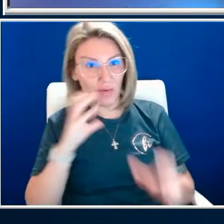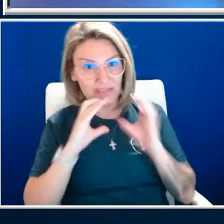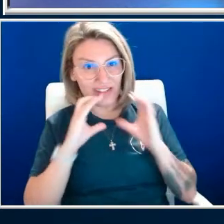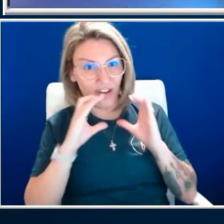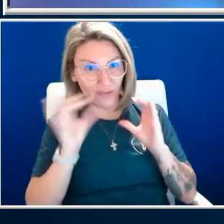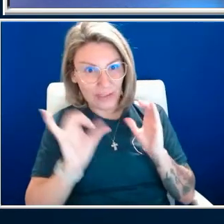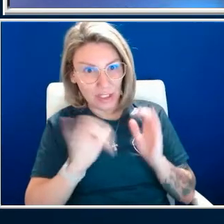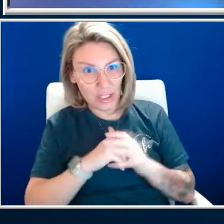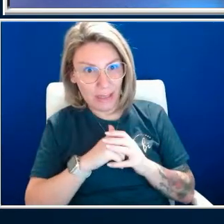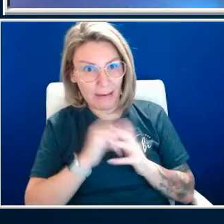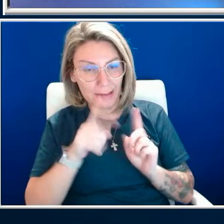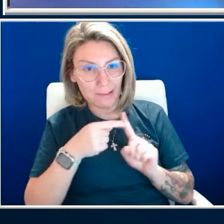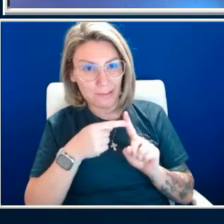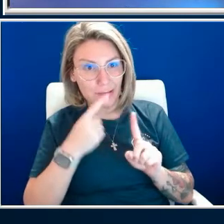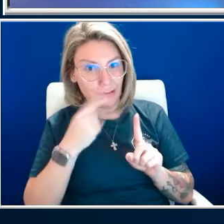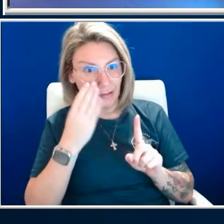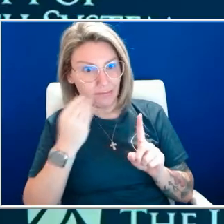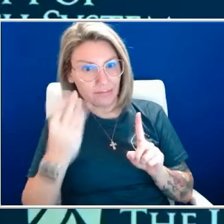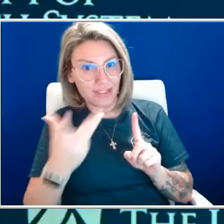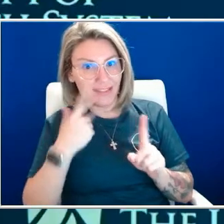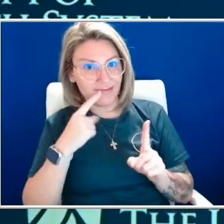to break that news to her? Yeah, I think,